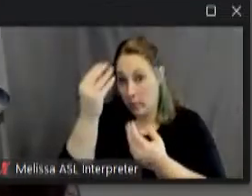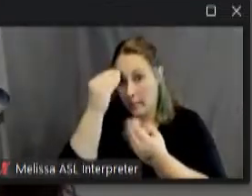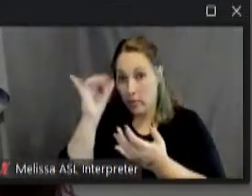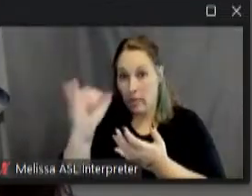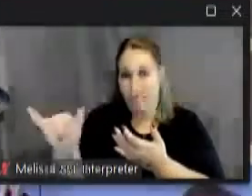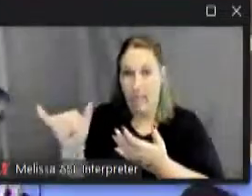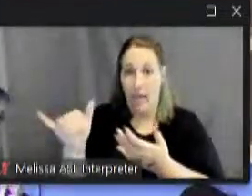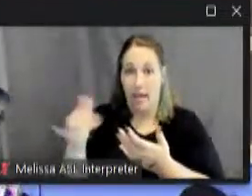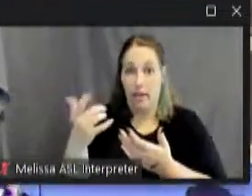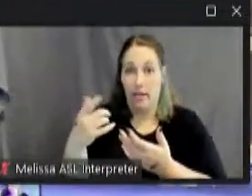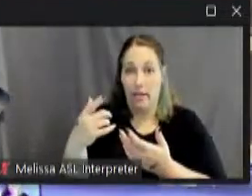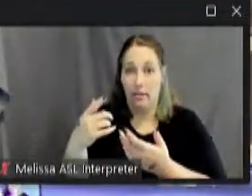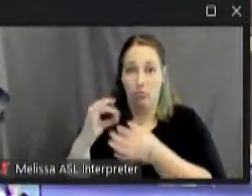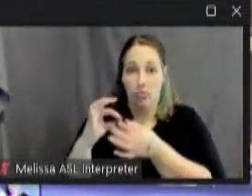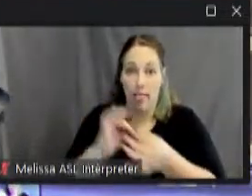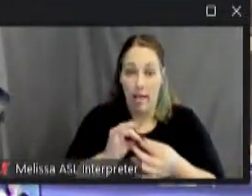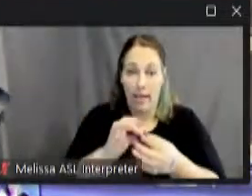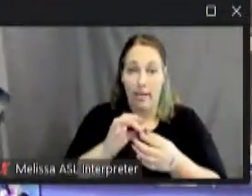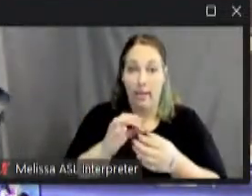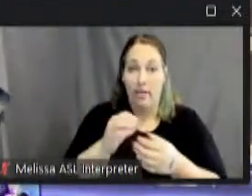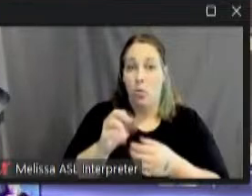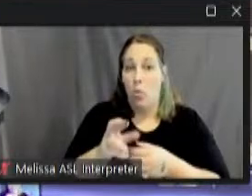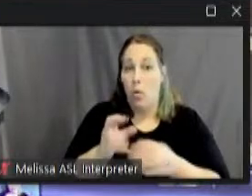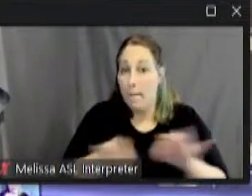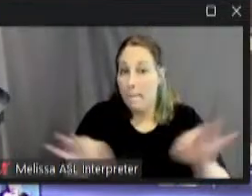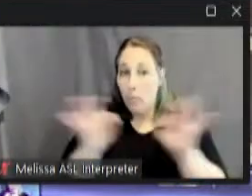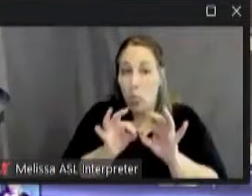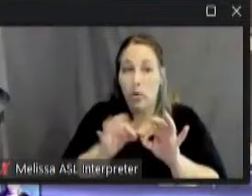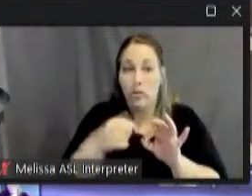can create the country we all wish for.